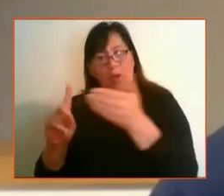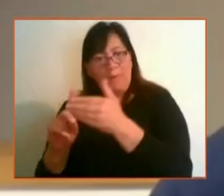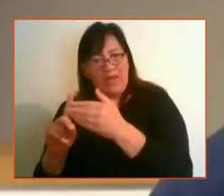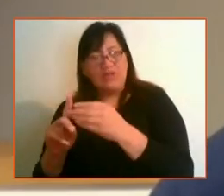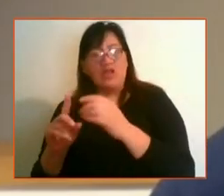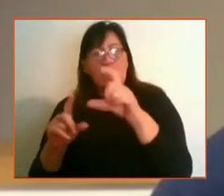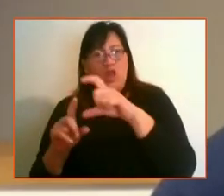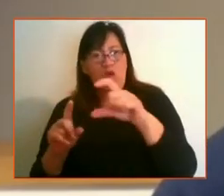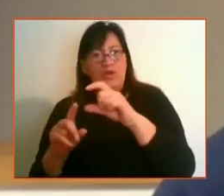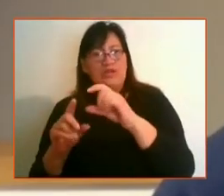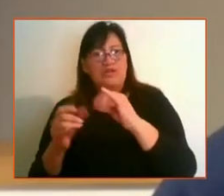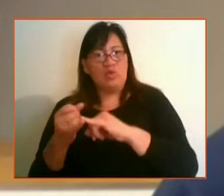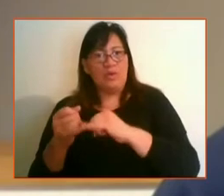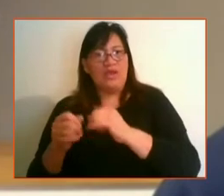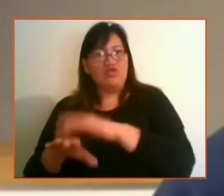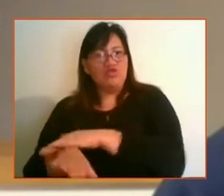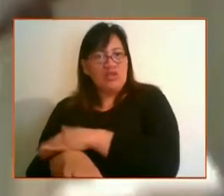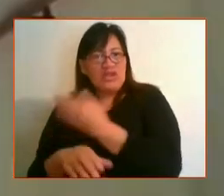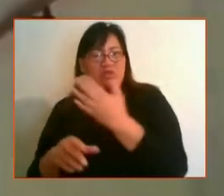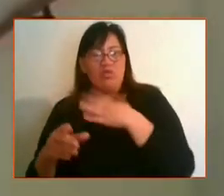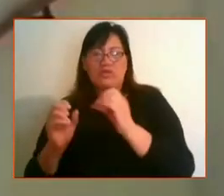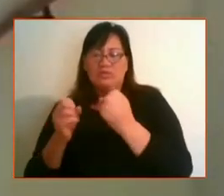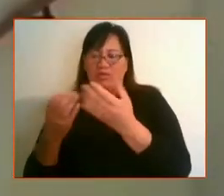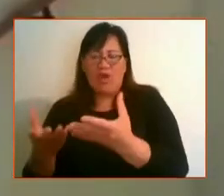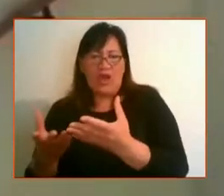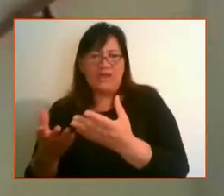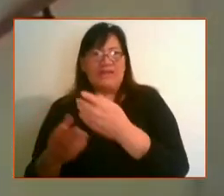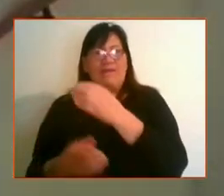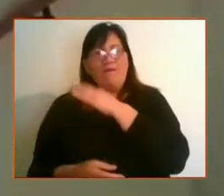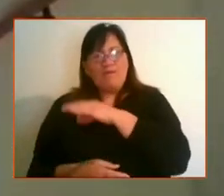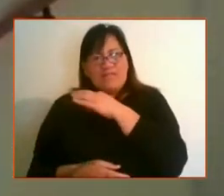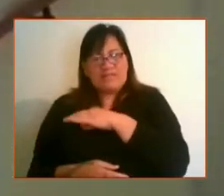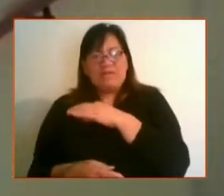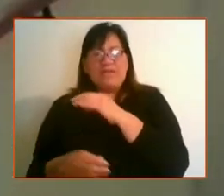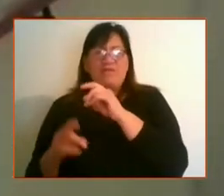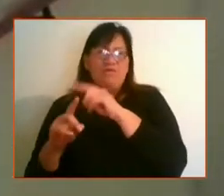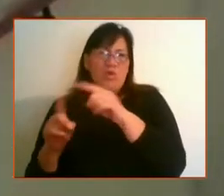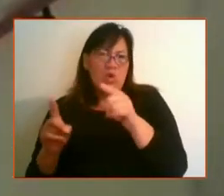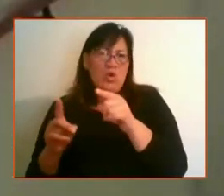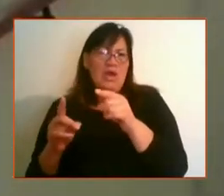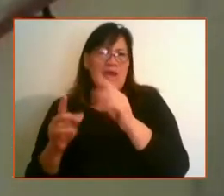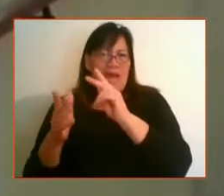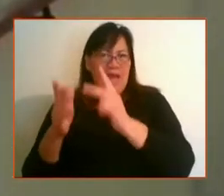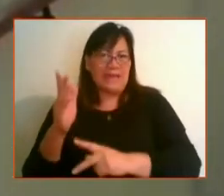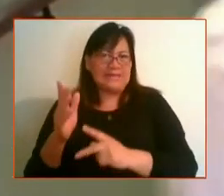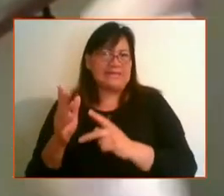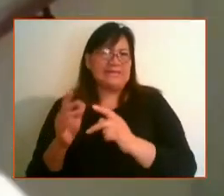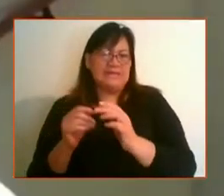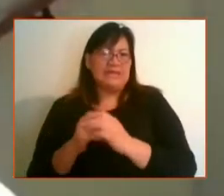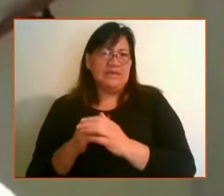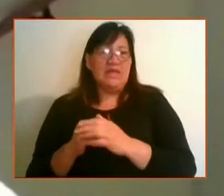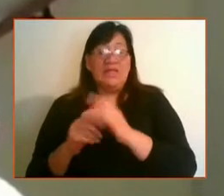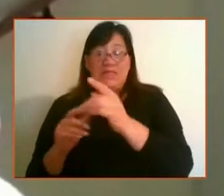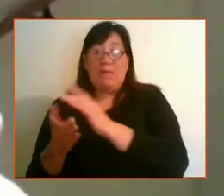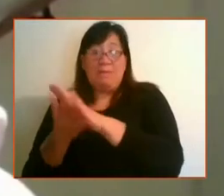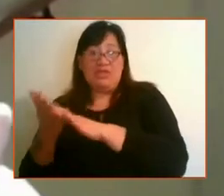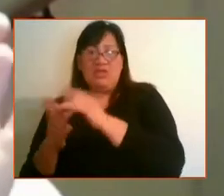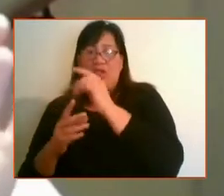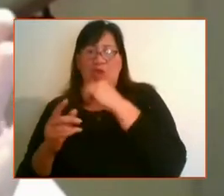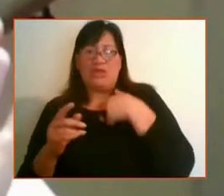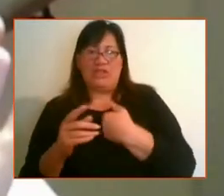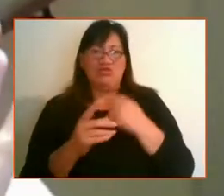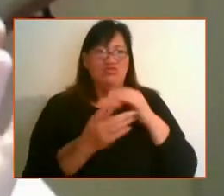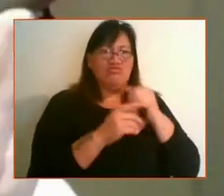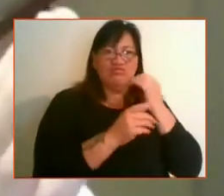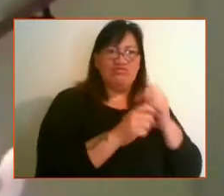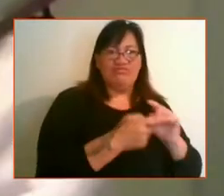provide incentives for non-arts-based businesses to invest in the arts so the sector can move away from these